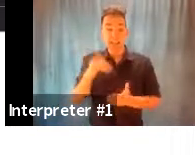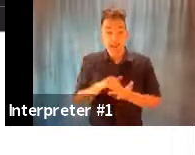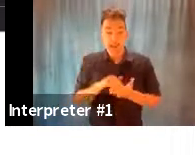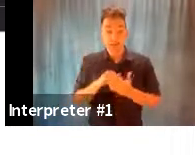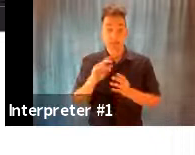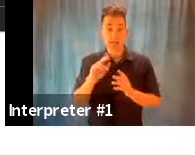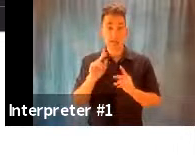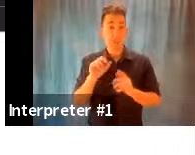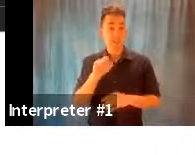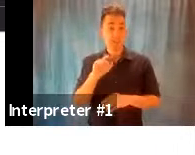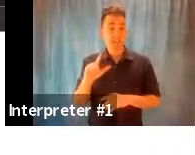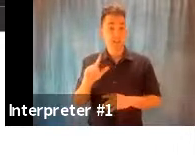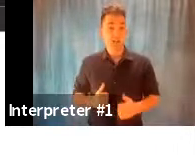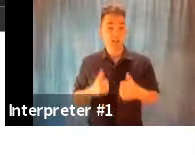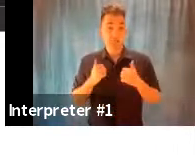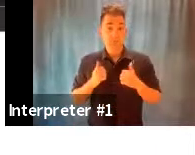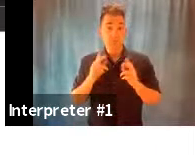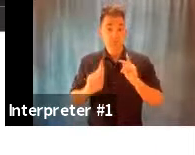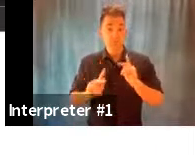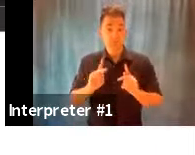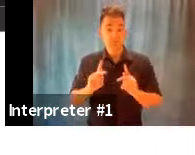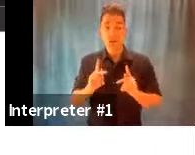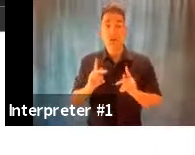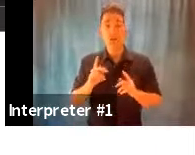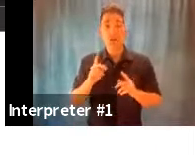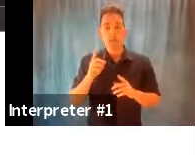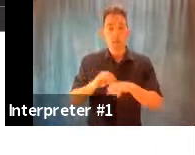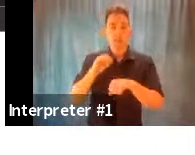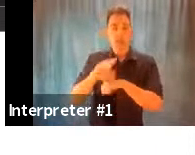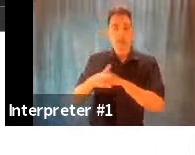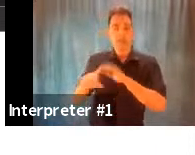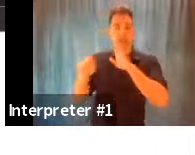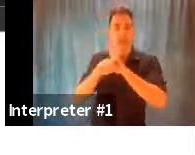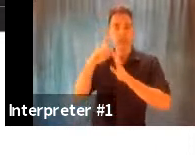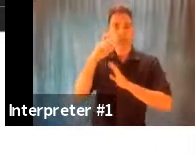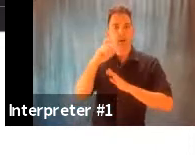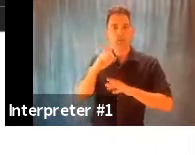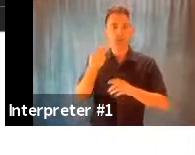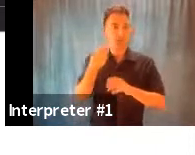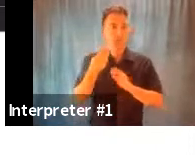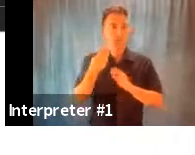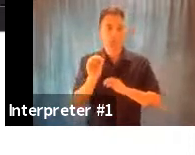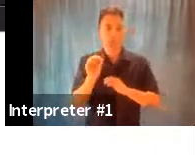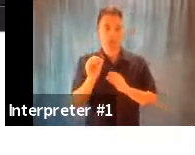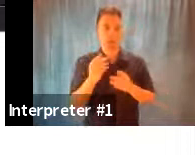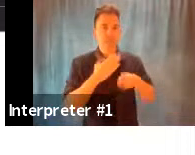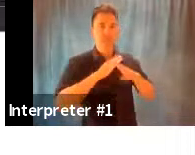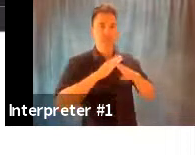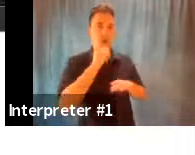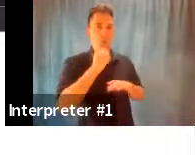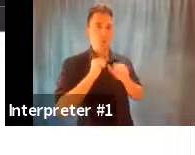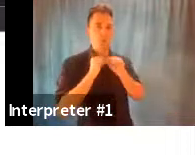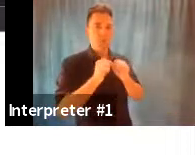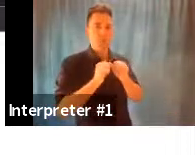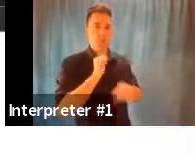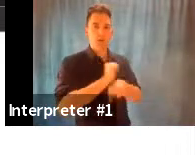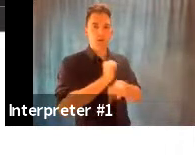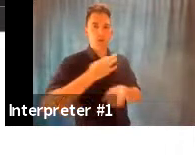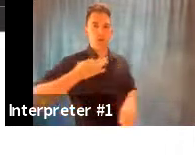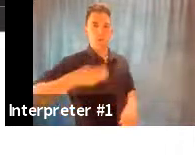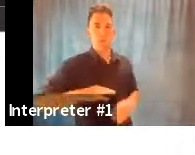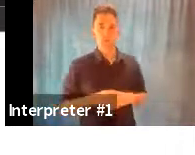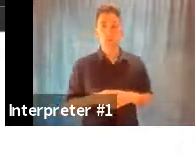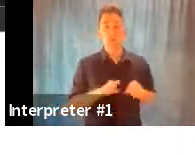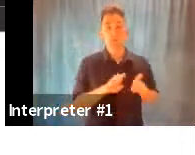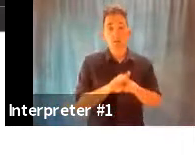of Missouri blocking federal unemployment benefits. And last, we are recommending expanding capacity for early